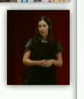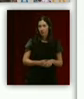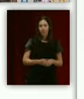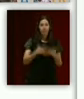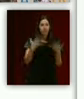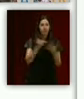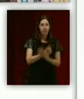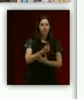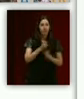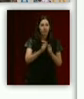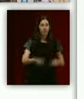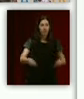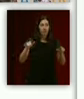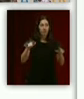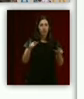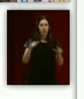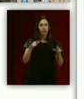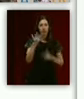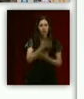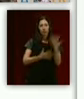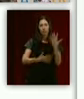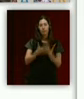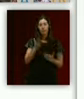how the march is being tracked.